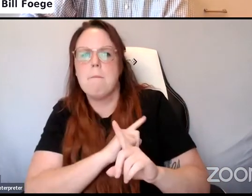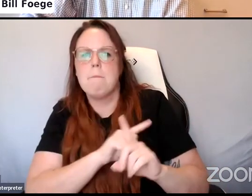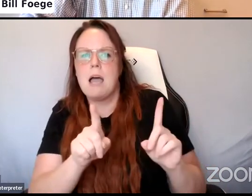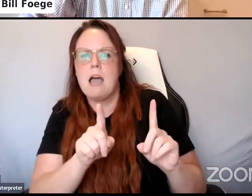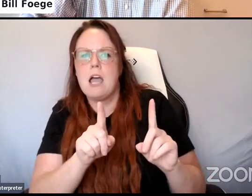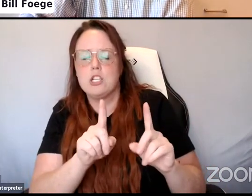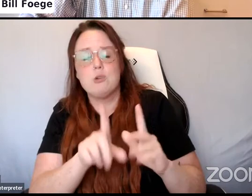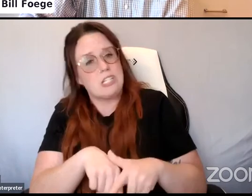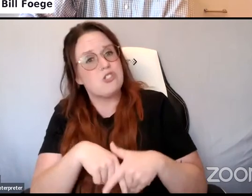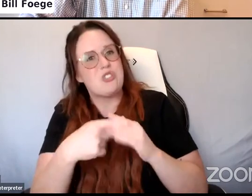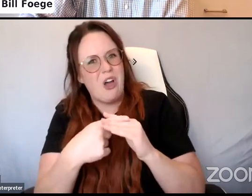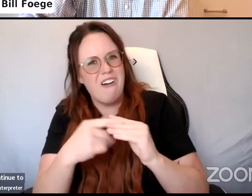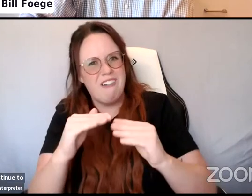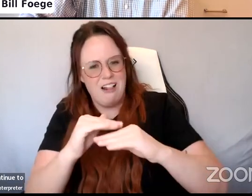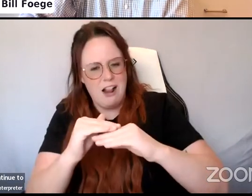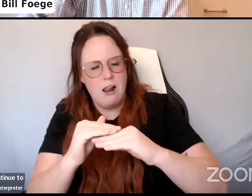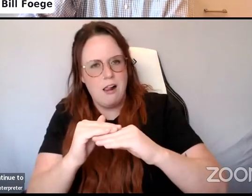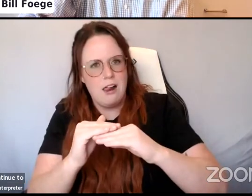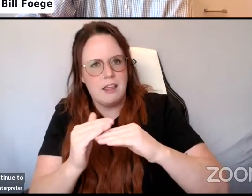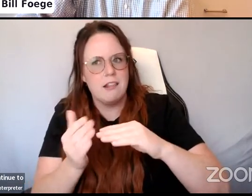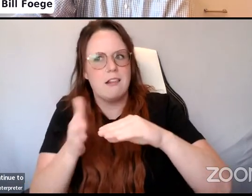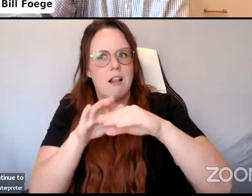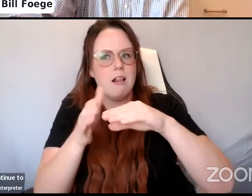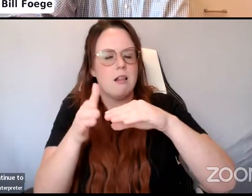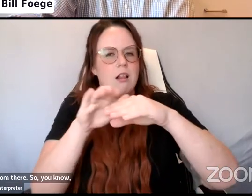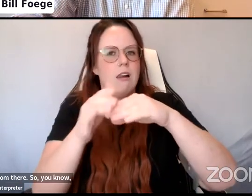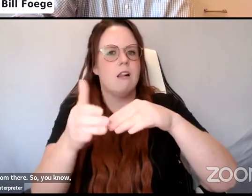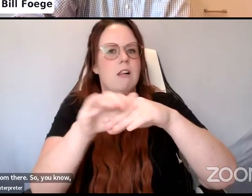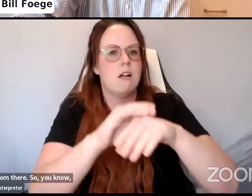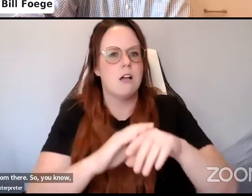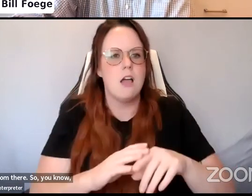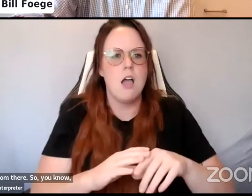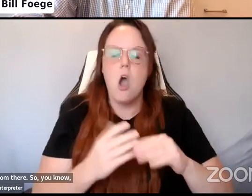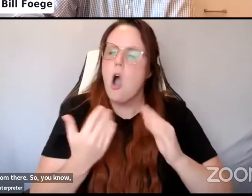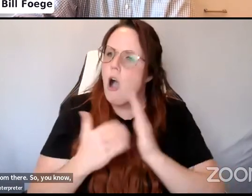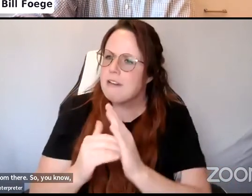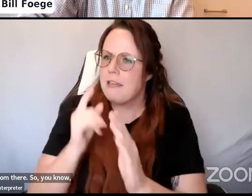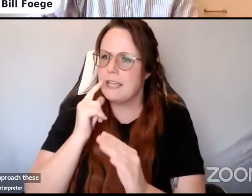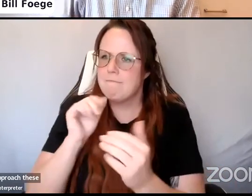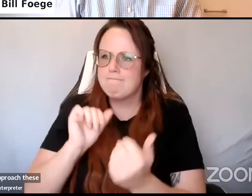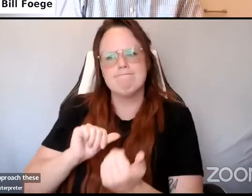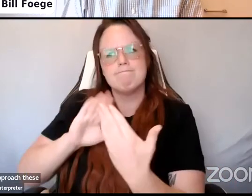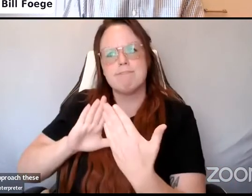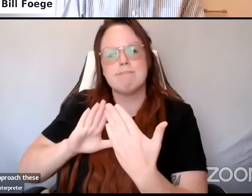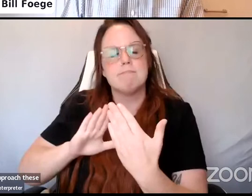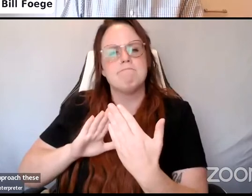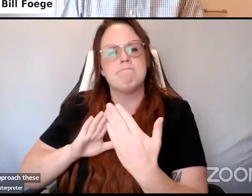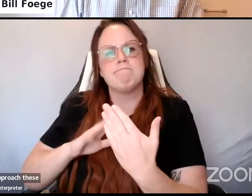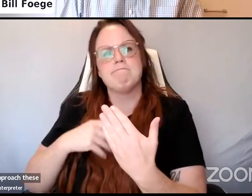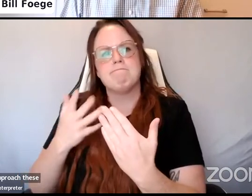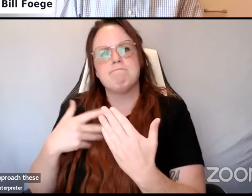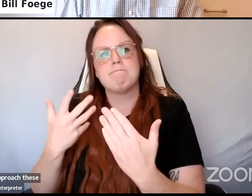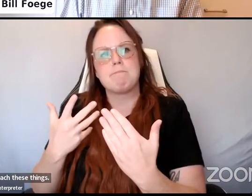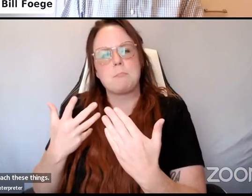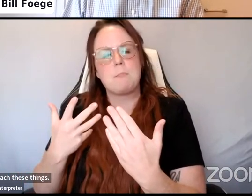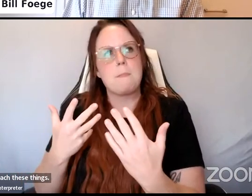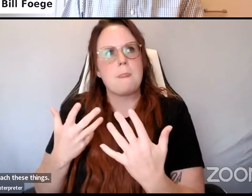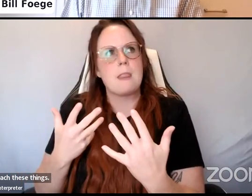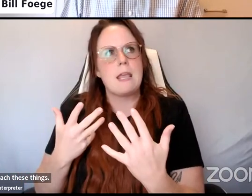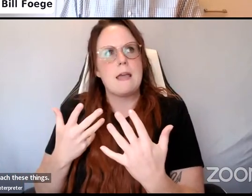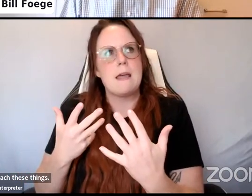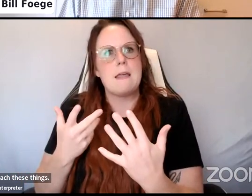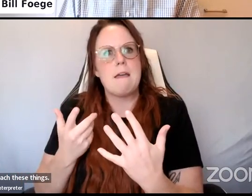grow from there so you know I think oftentimes we approach these things um that our